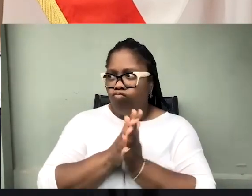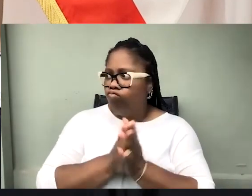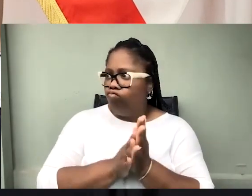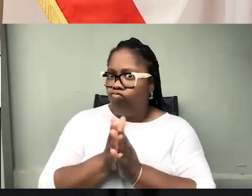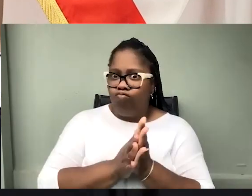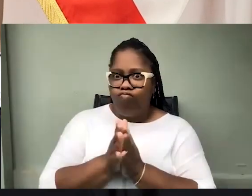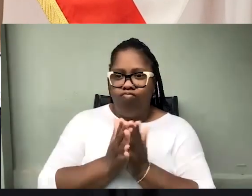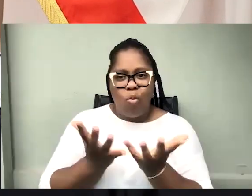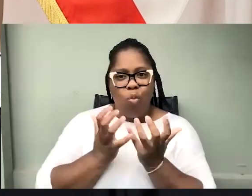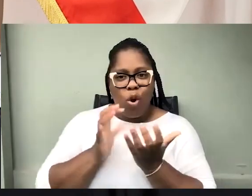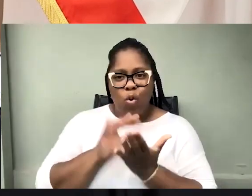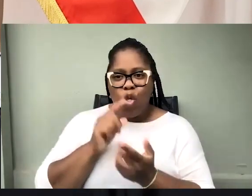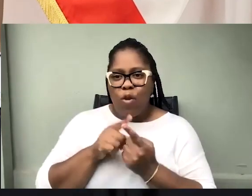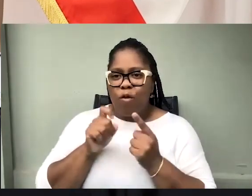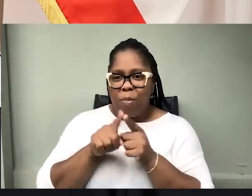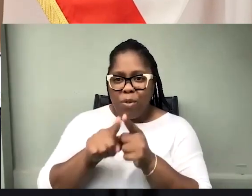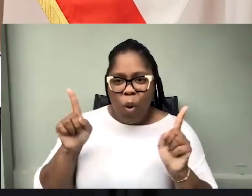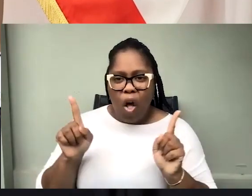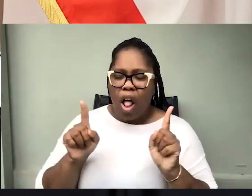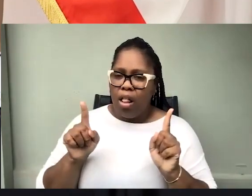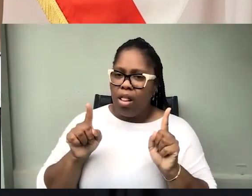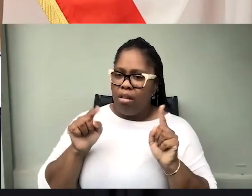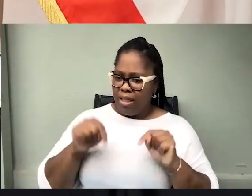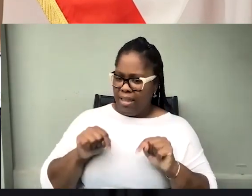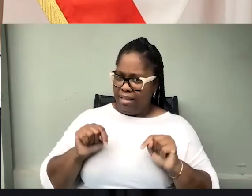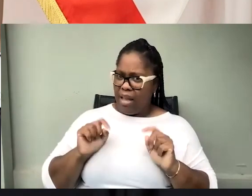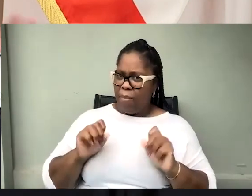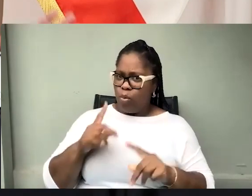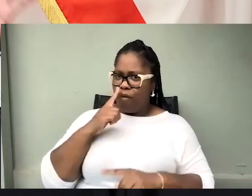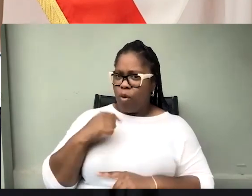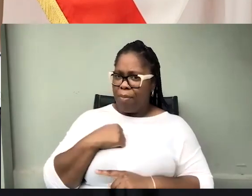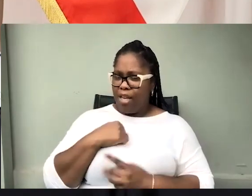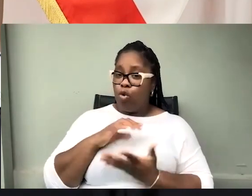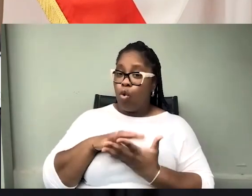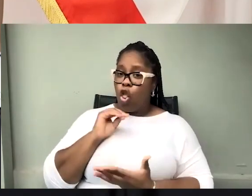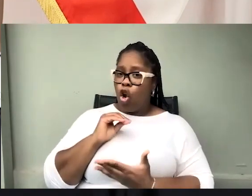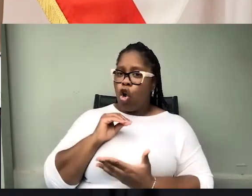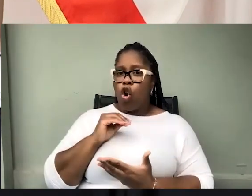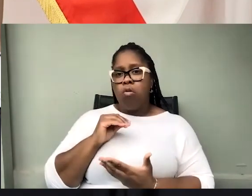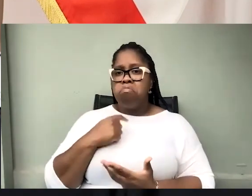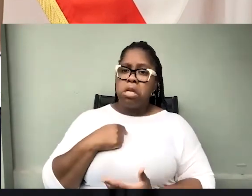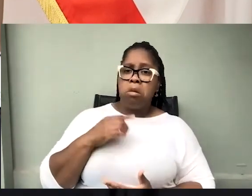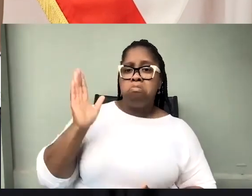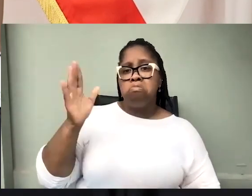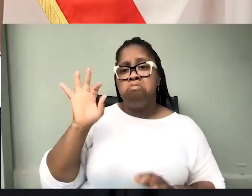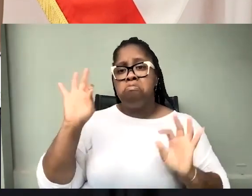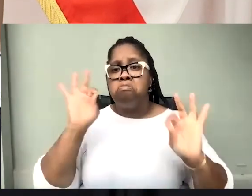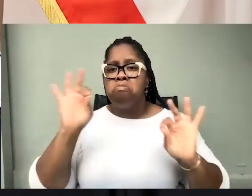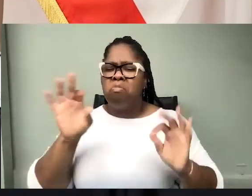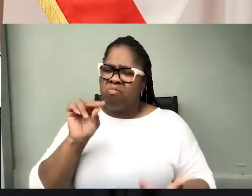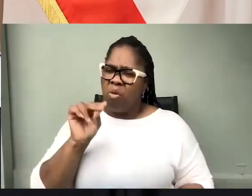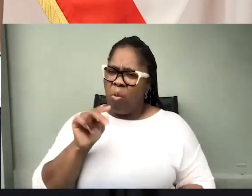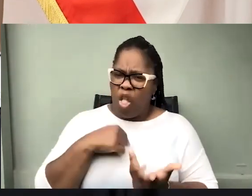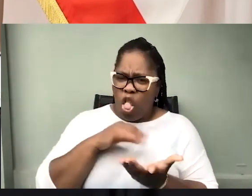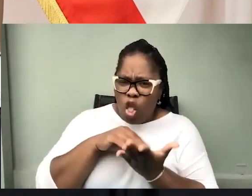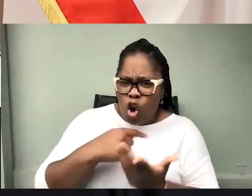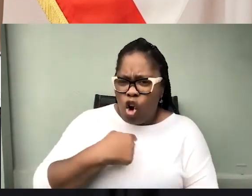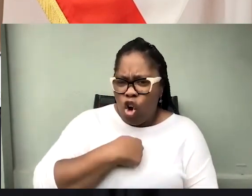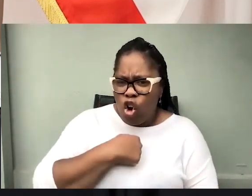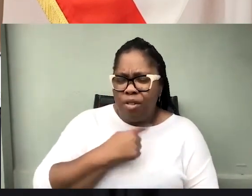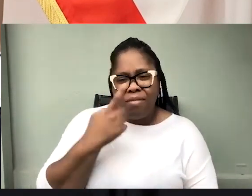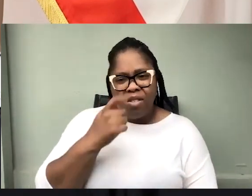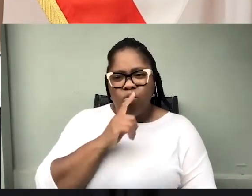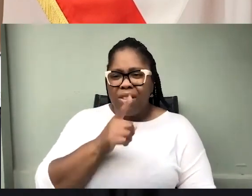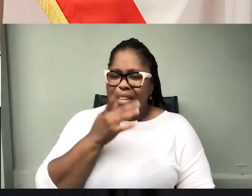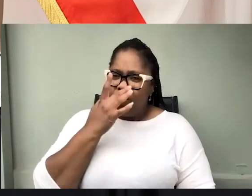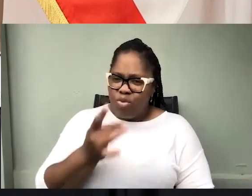you all. In my mind, this is an opportunity for me to learn more than it is for us to tell you about what we're doing, because there is a lot of interesting and